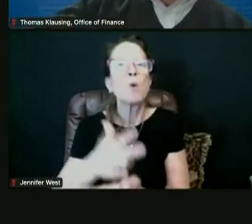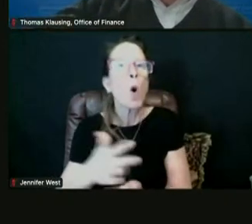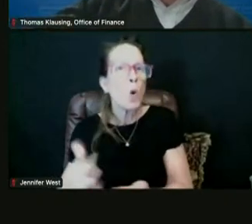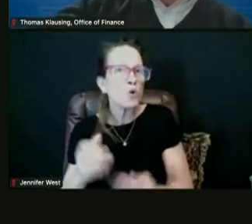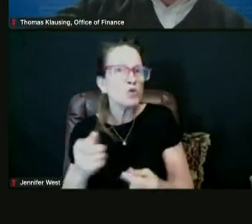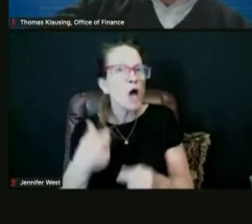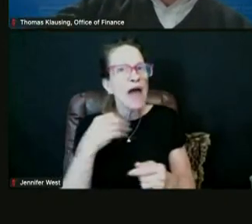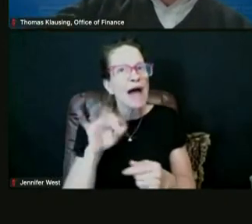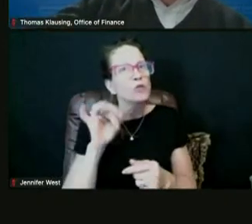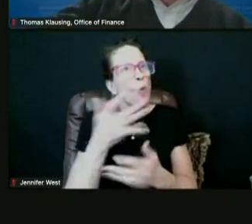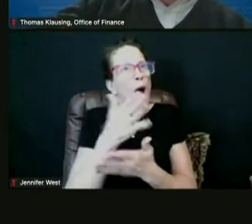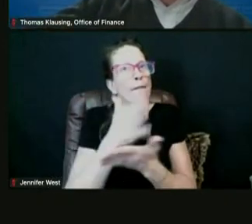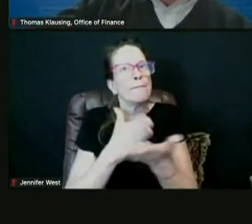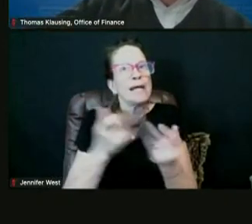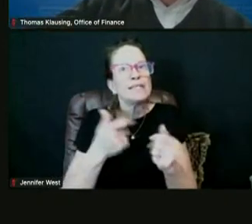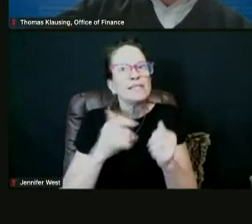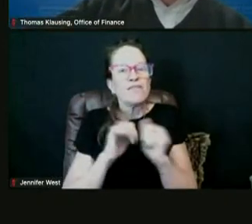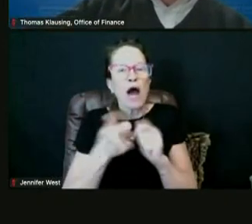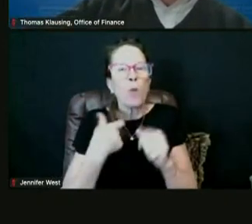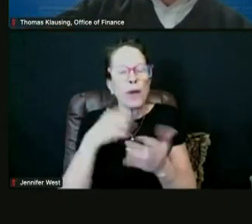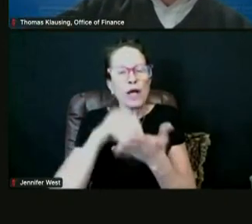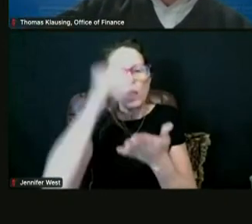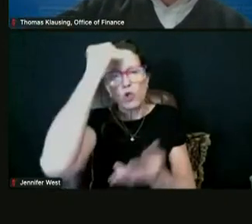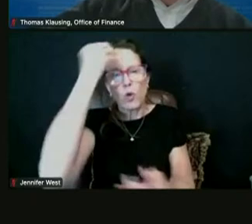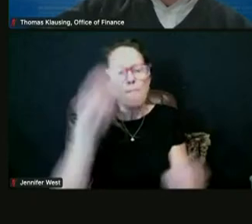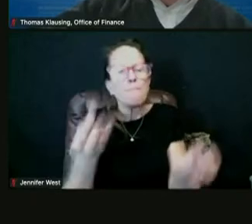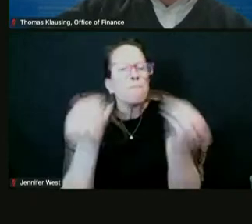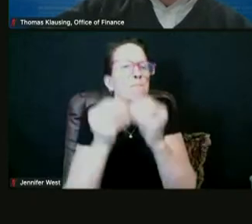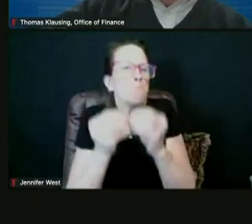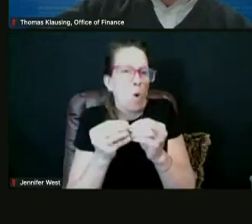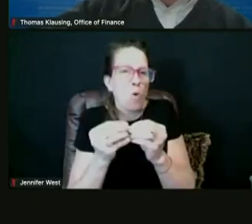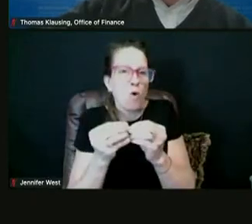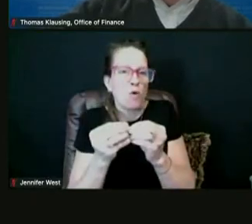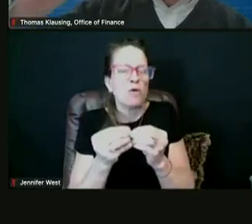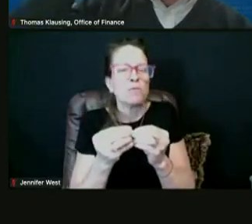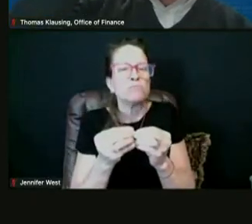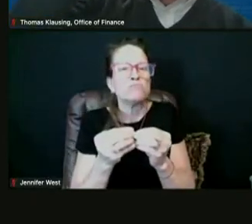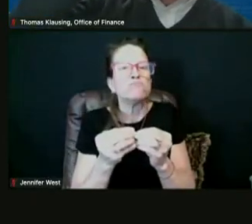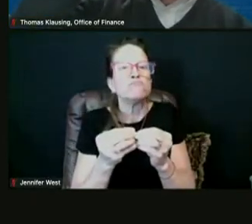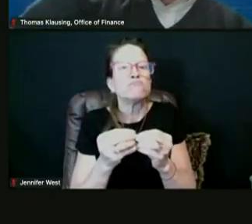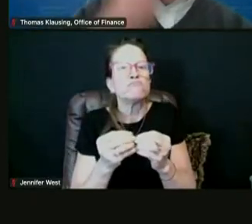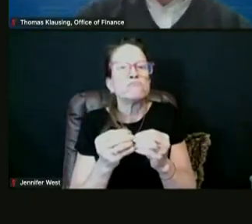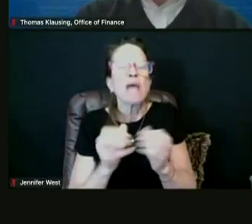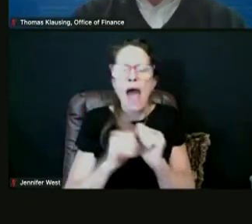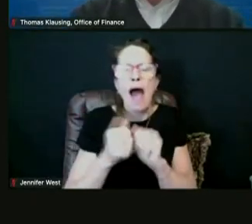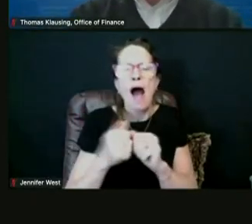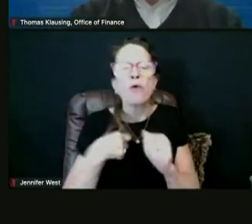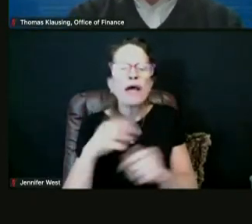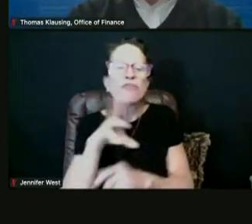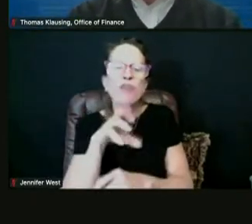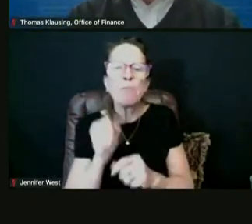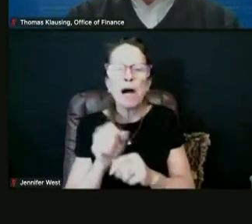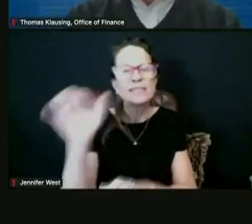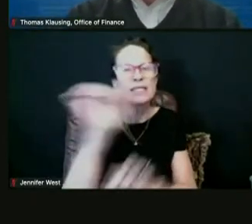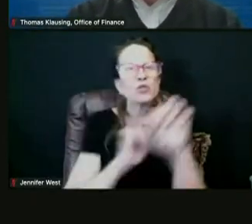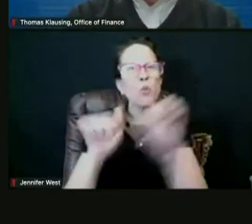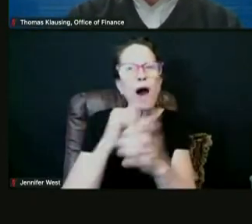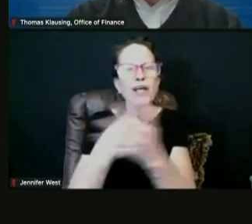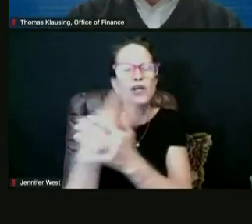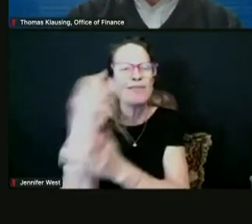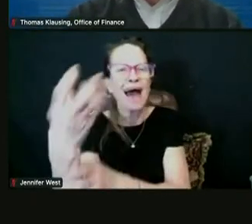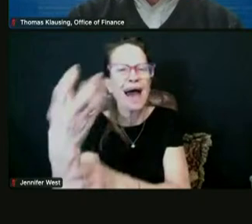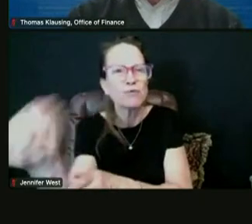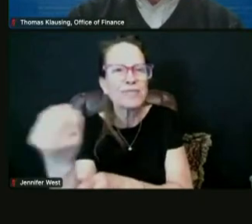we are trying to learn more about in terms of to make it more convenient, especially for the exterior of the buses.